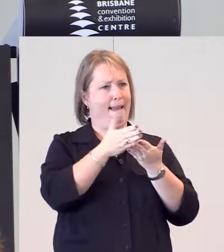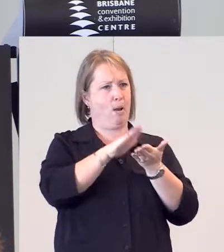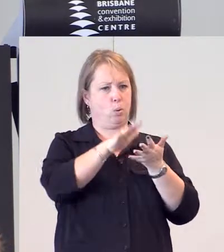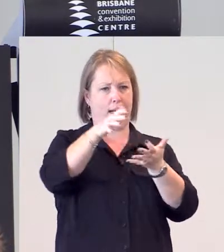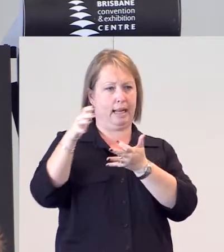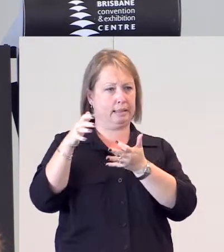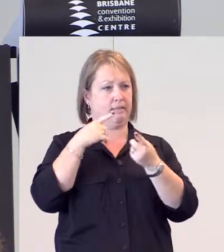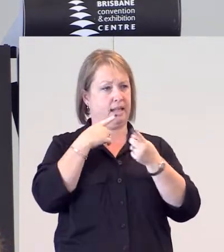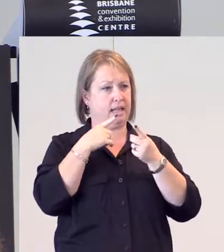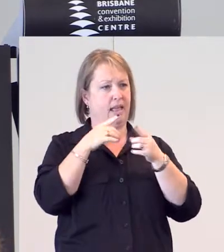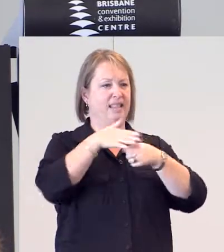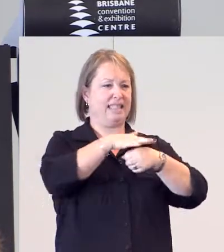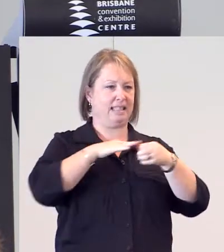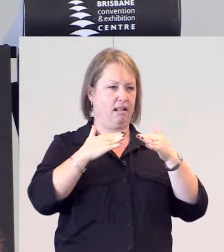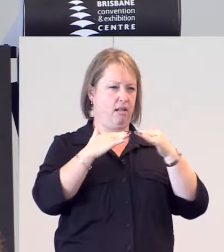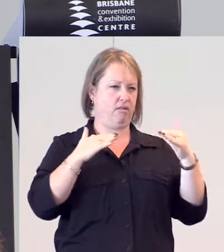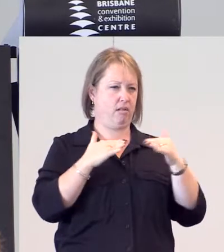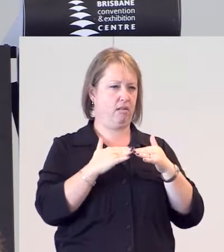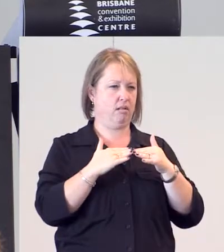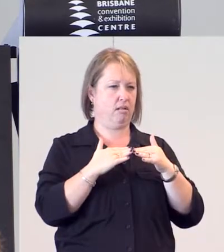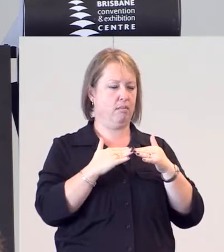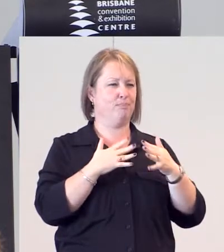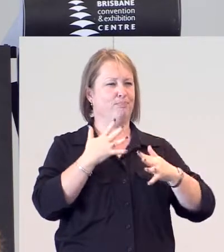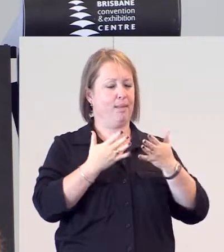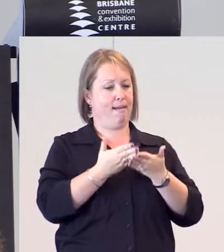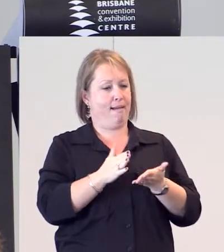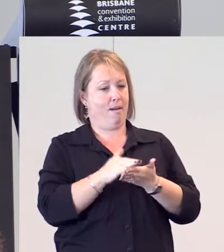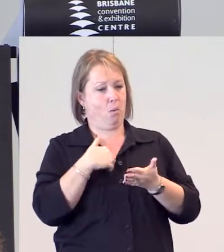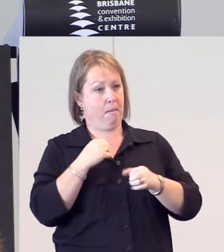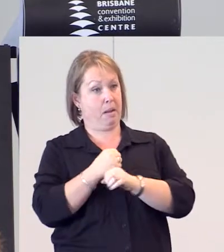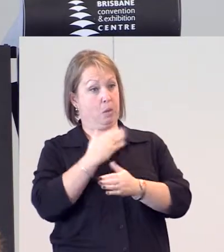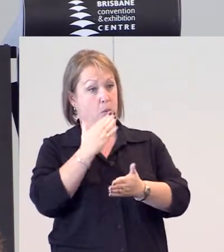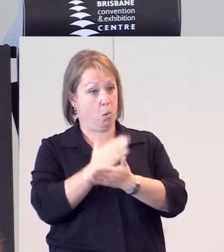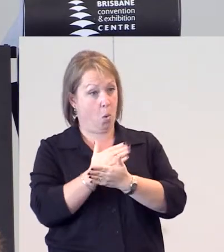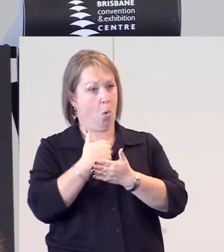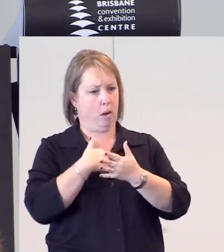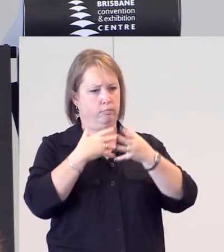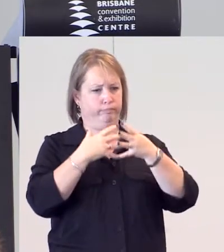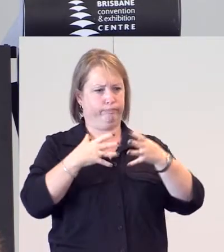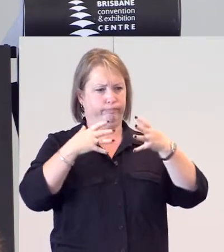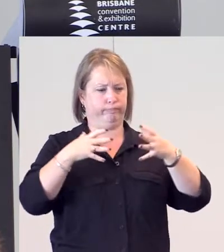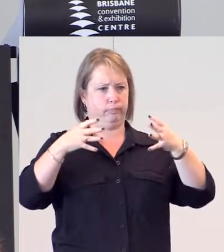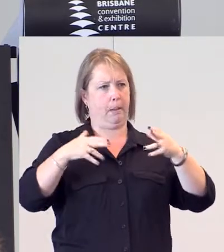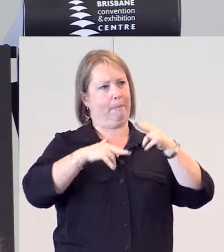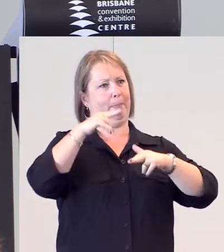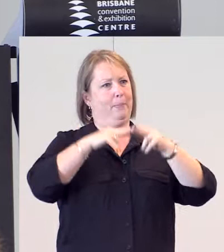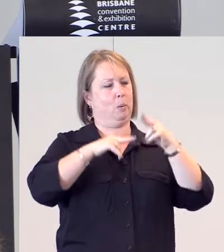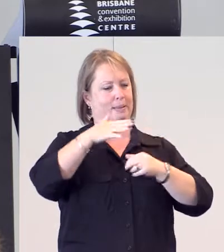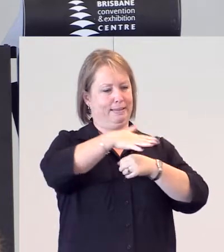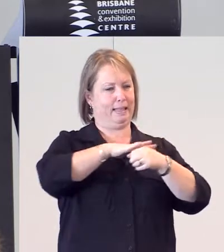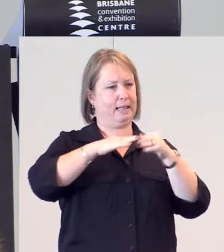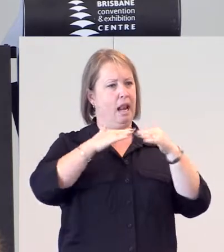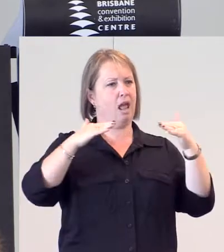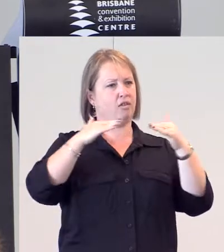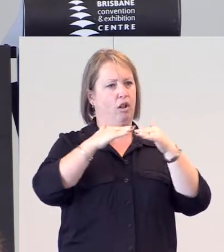level? So how can we ensure that we're actually building a sector level picture of our sector,